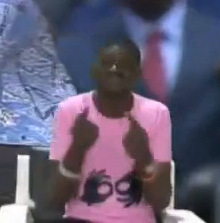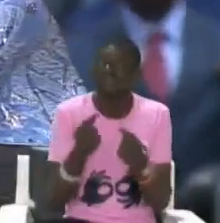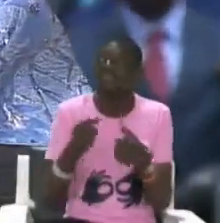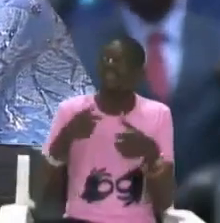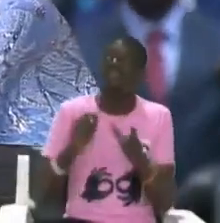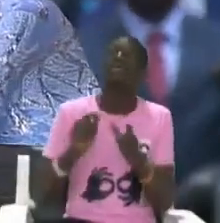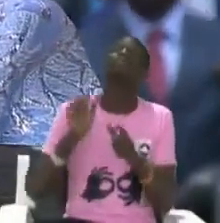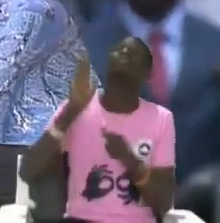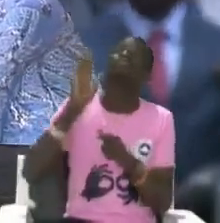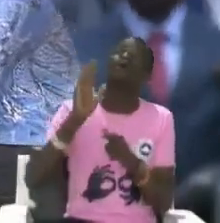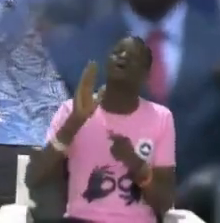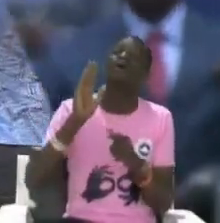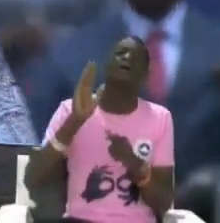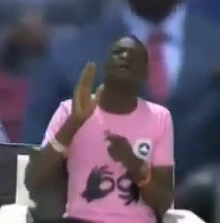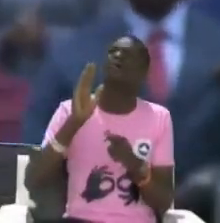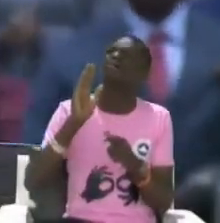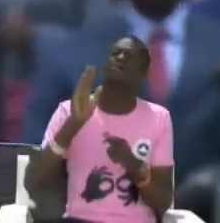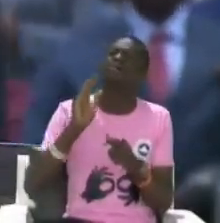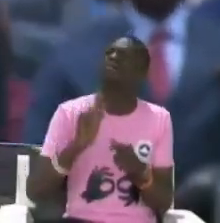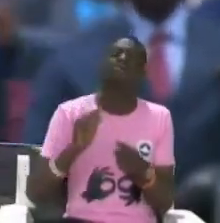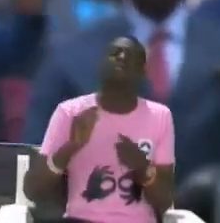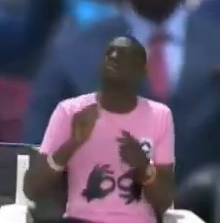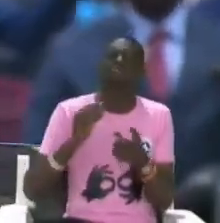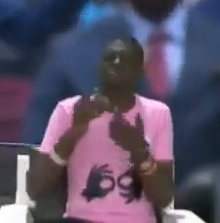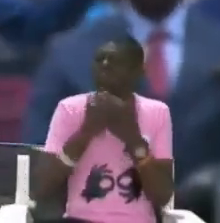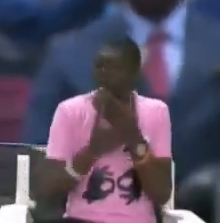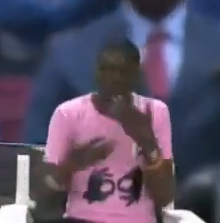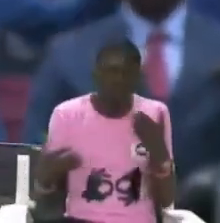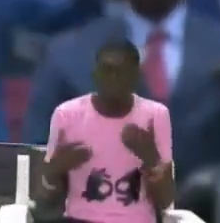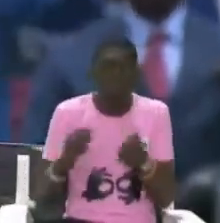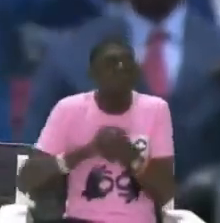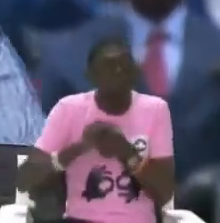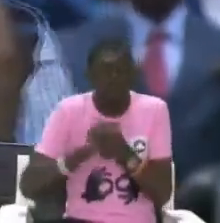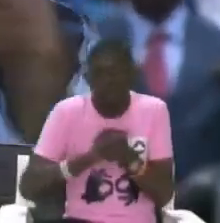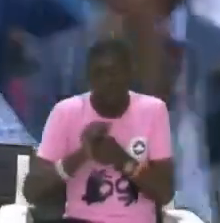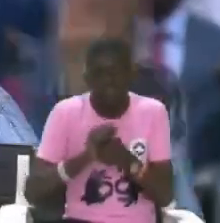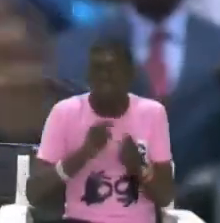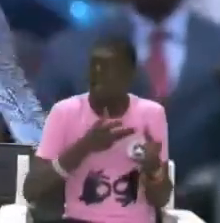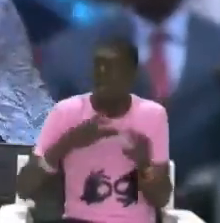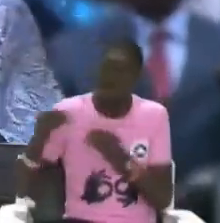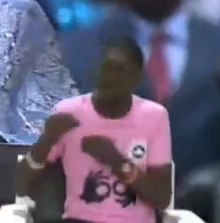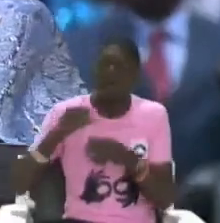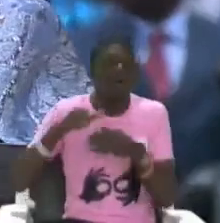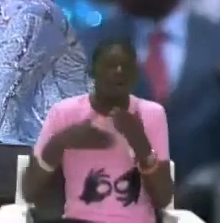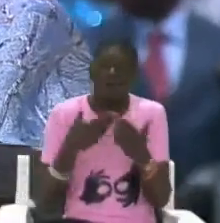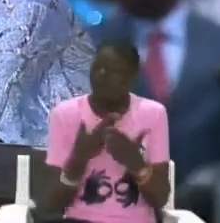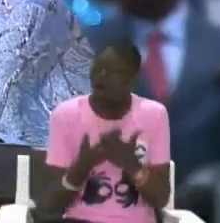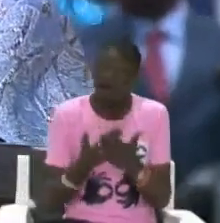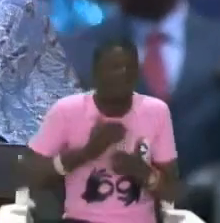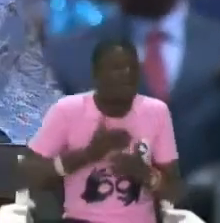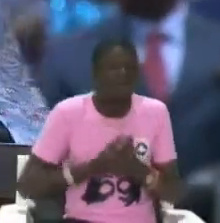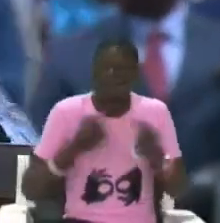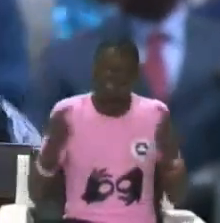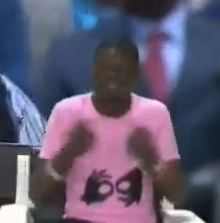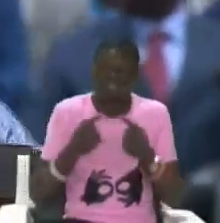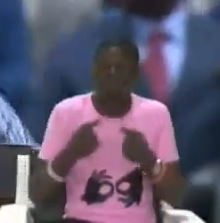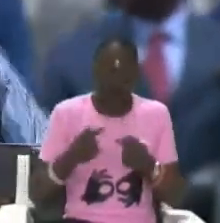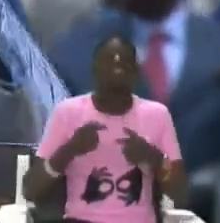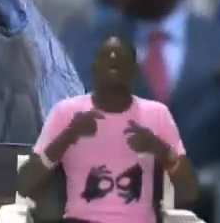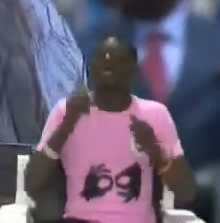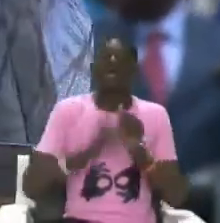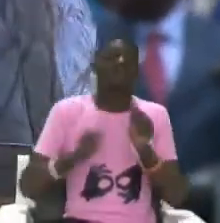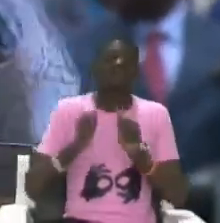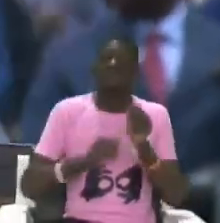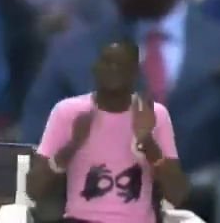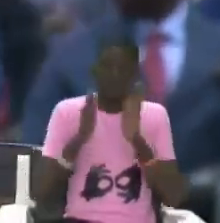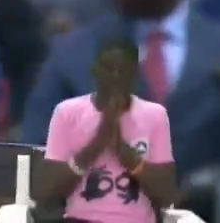we plead for mercy. We plead for the blood of Jesus for cleansing, so that every prayer that we are going to pray tonight will be able